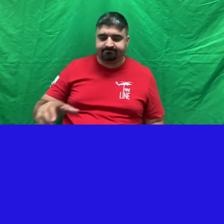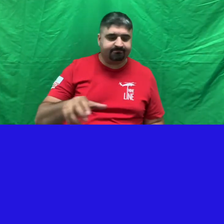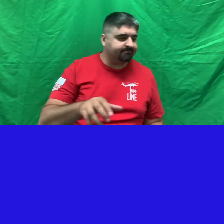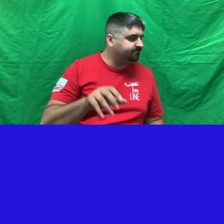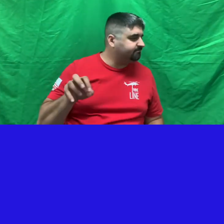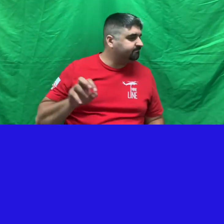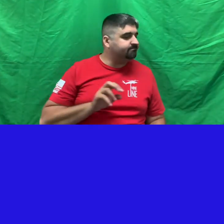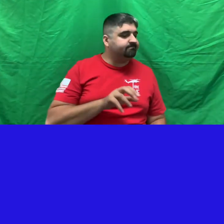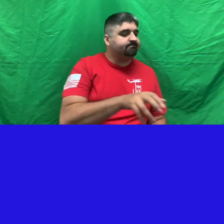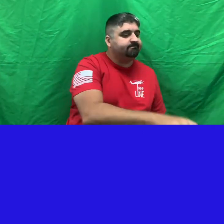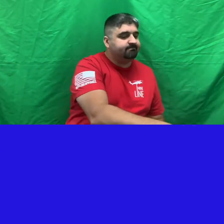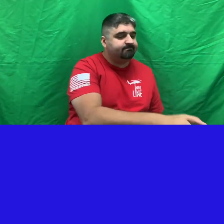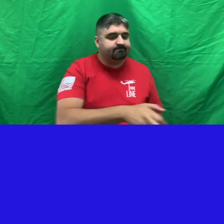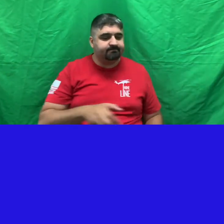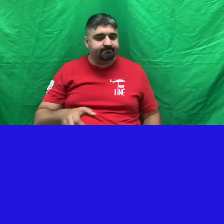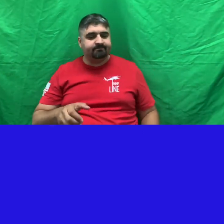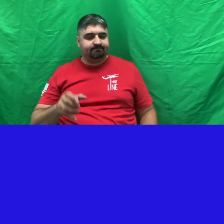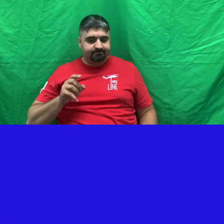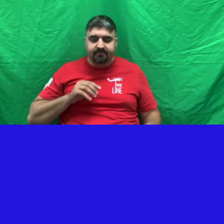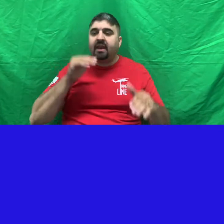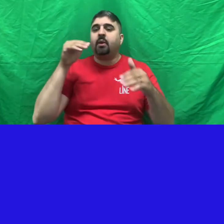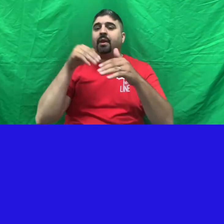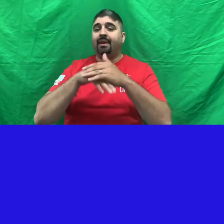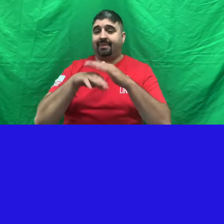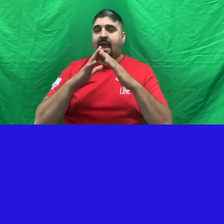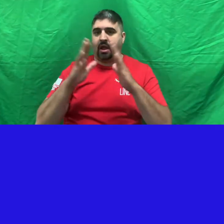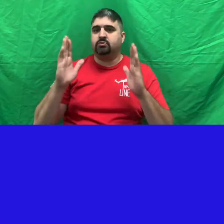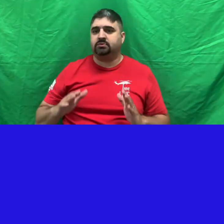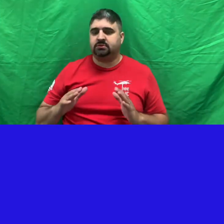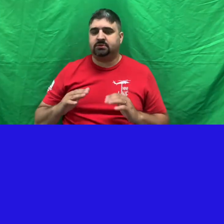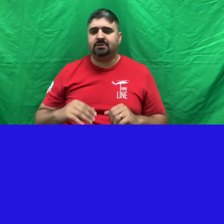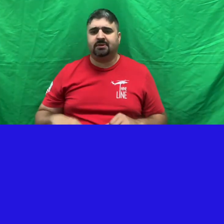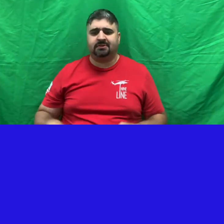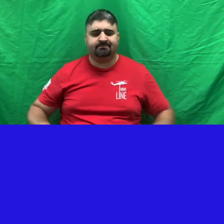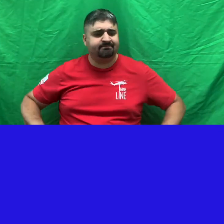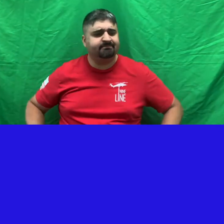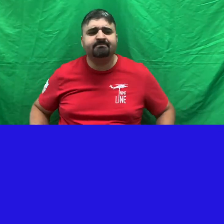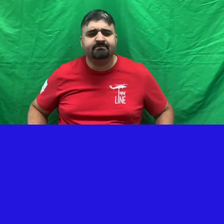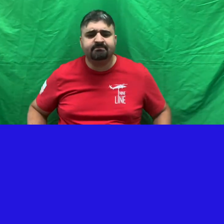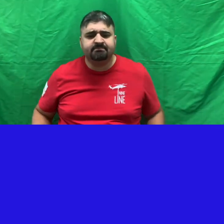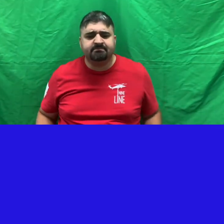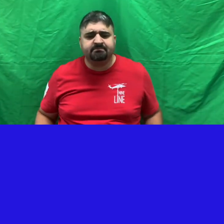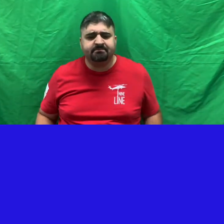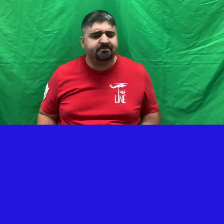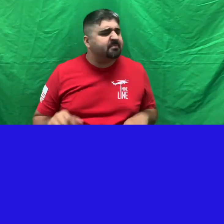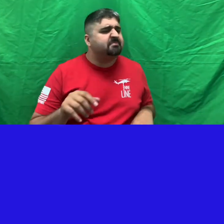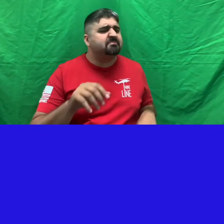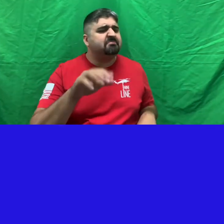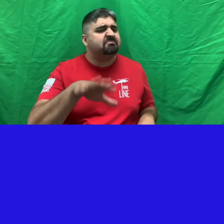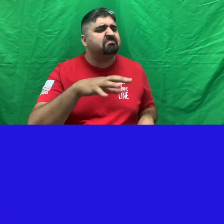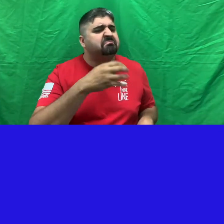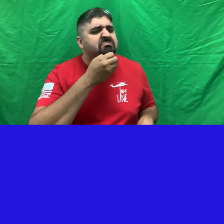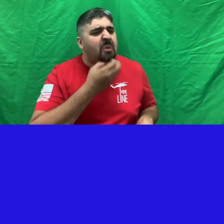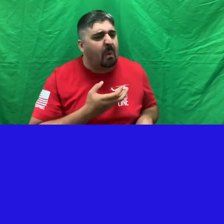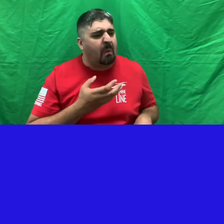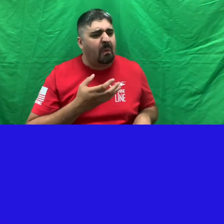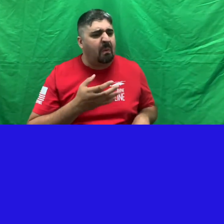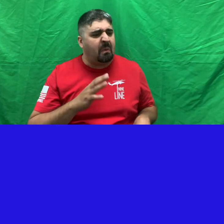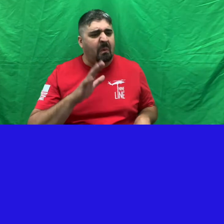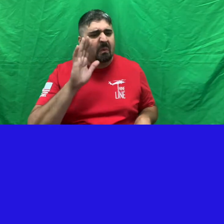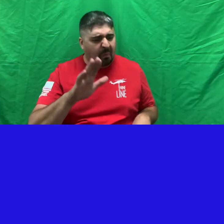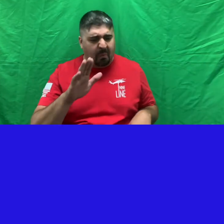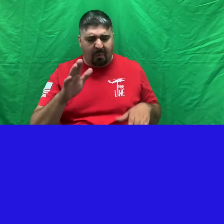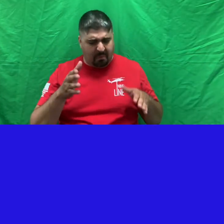Frog came into the house. "Toad," said Frog, "your pants and jacket are lying on the